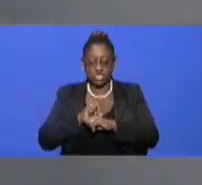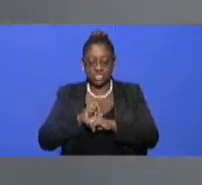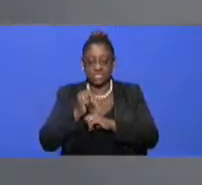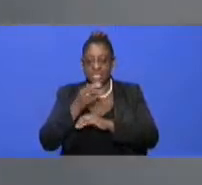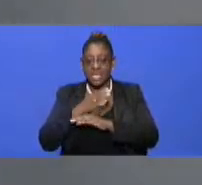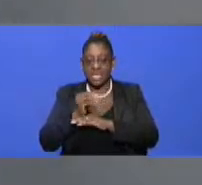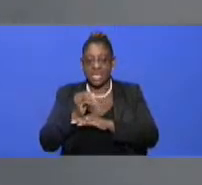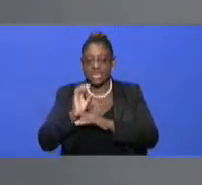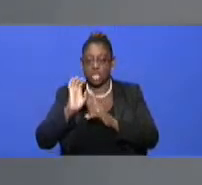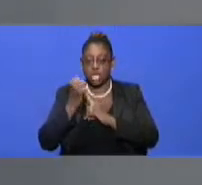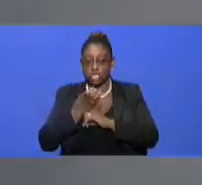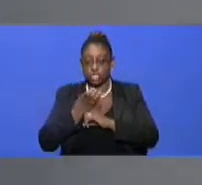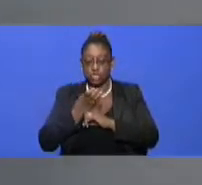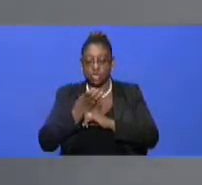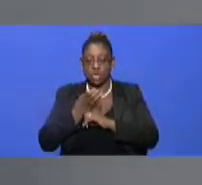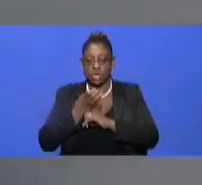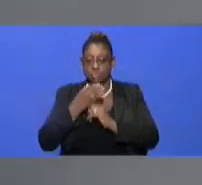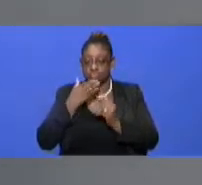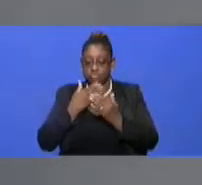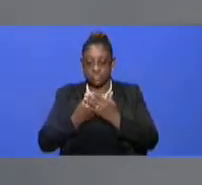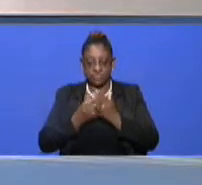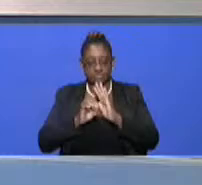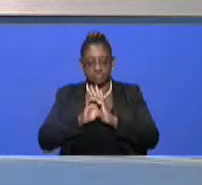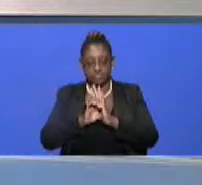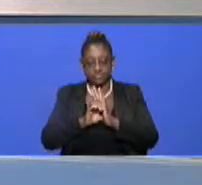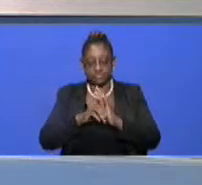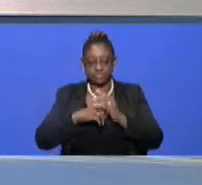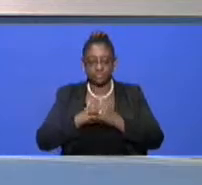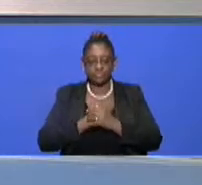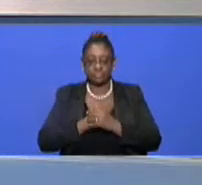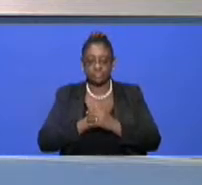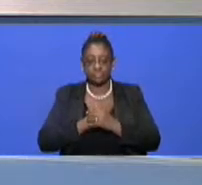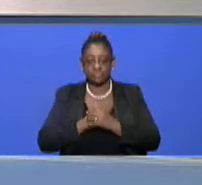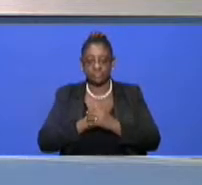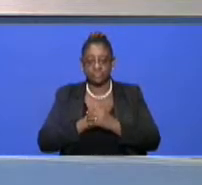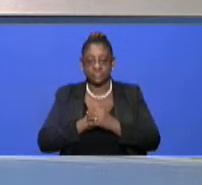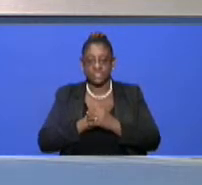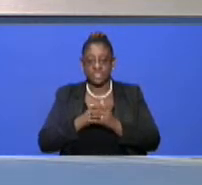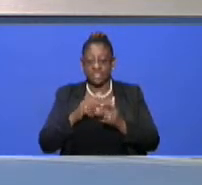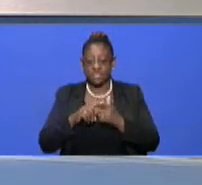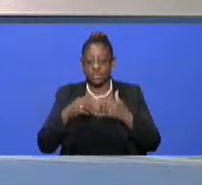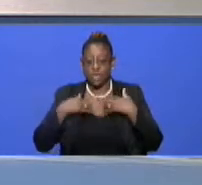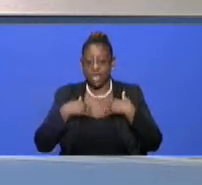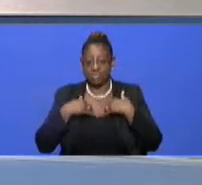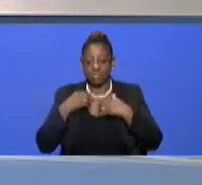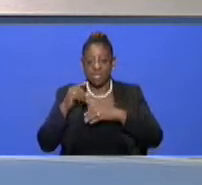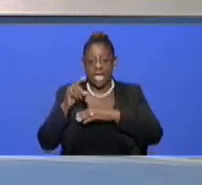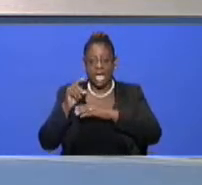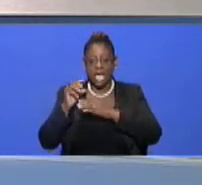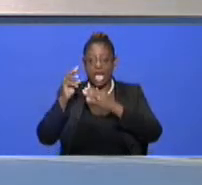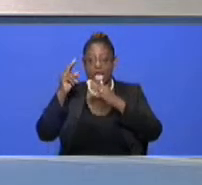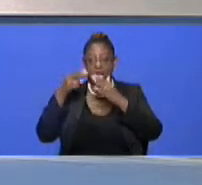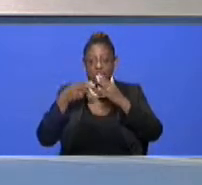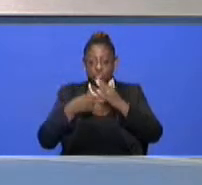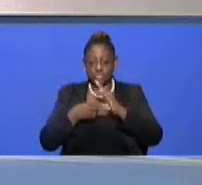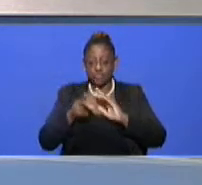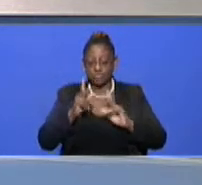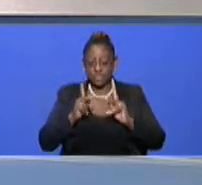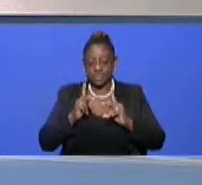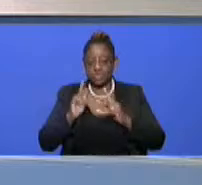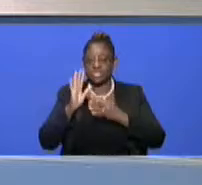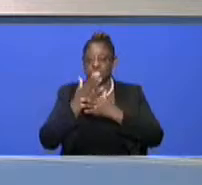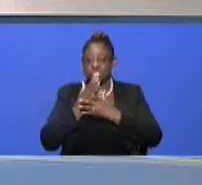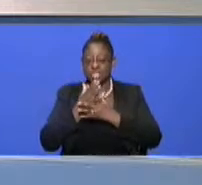culture of quality within the country. Well, hundreds of public servants expected to get their share of